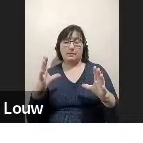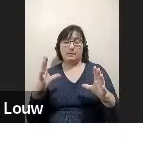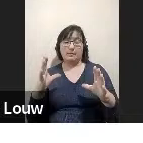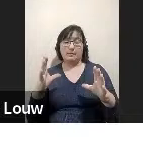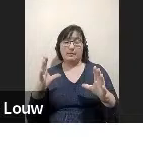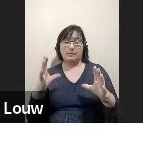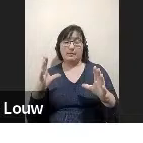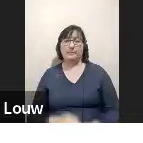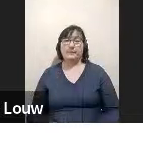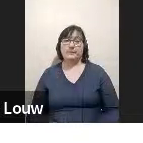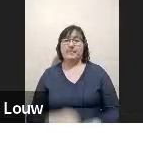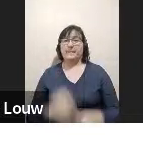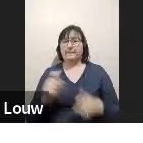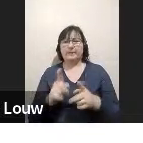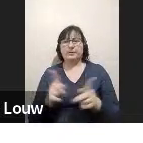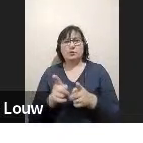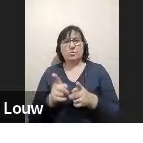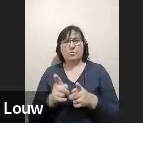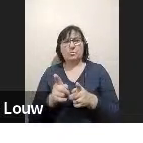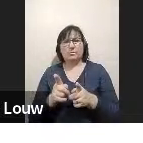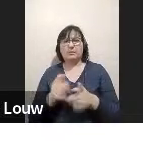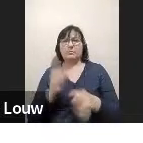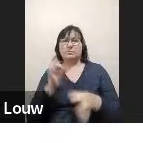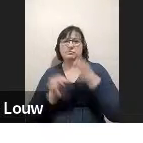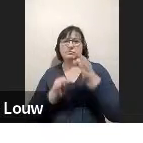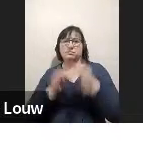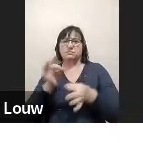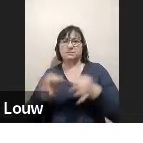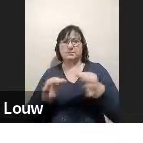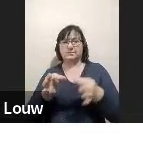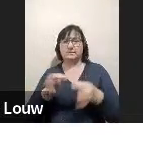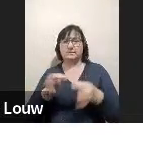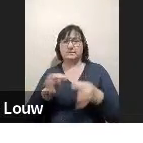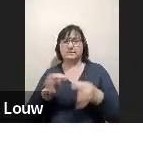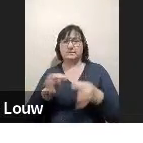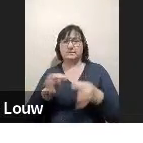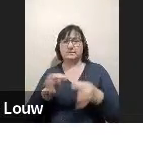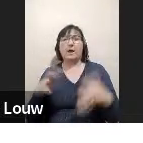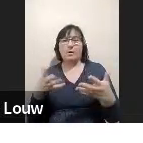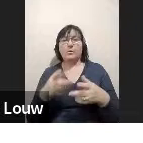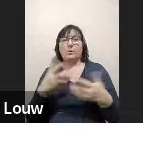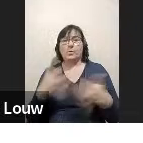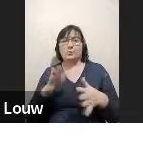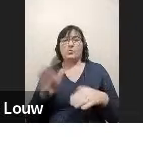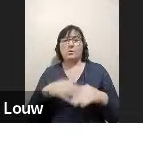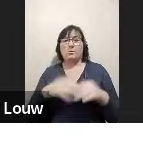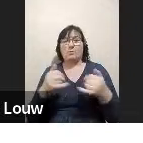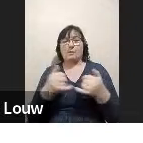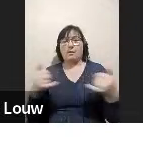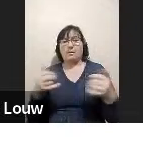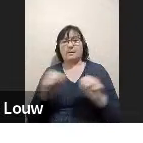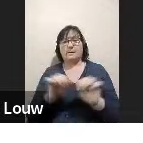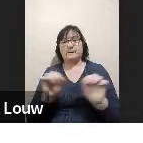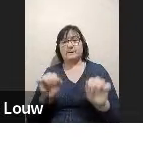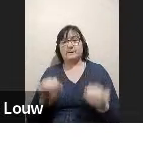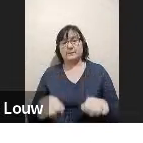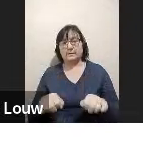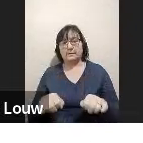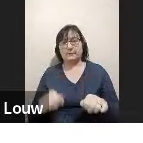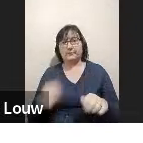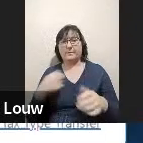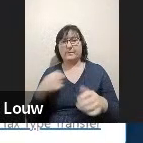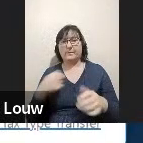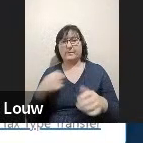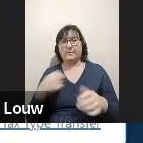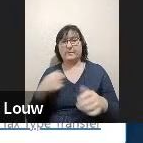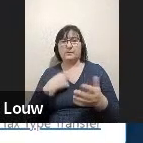how you go and use our SARS online system. Remember, this is what we would recommend for you.